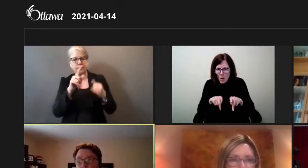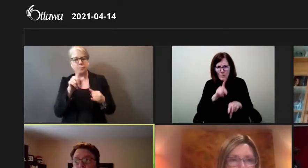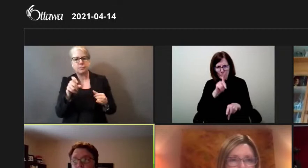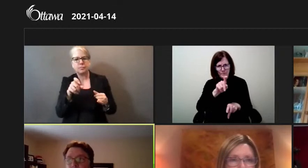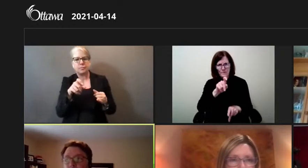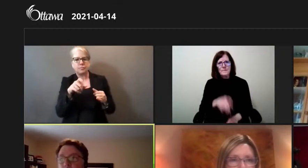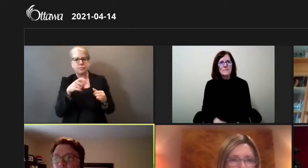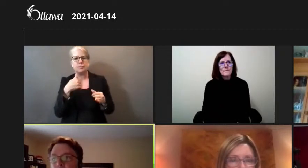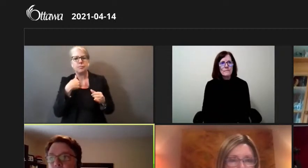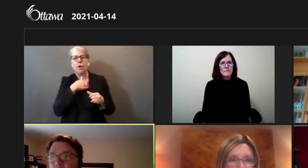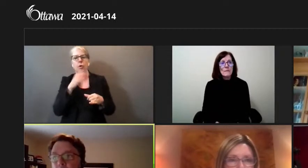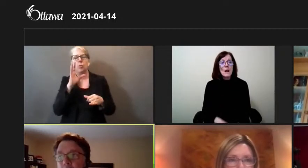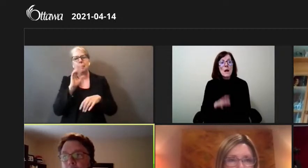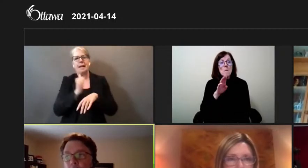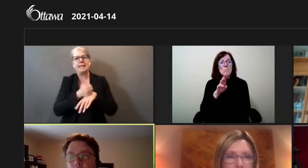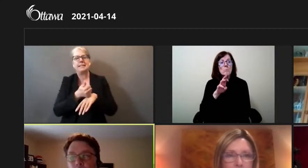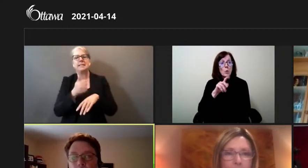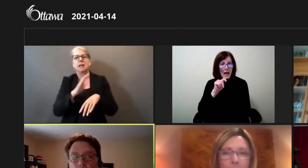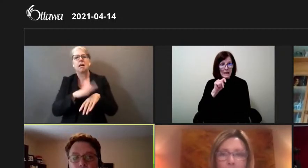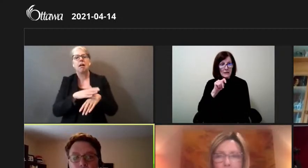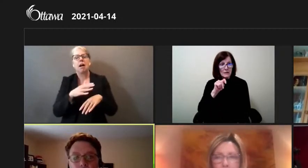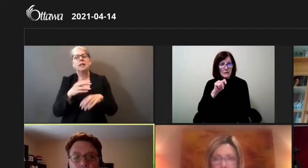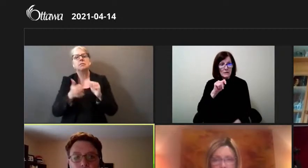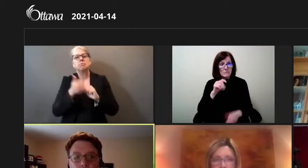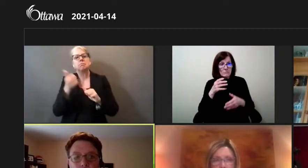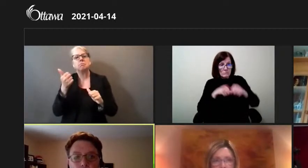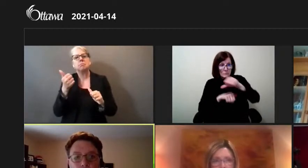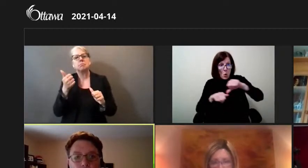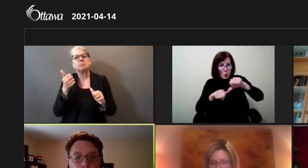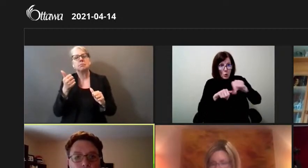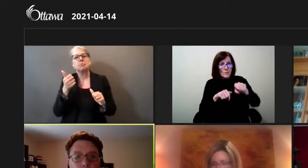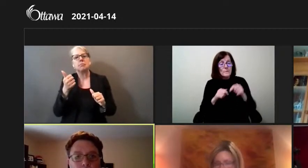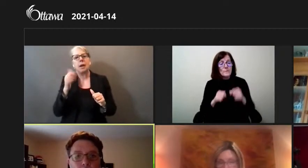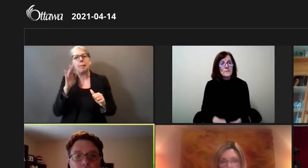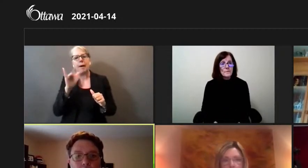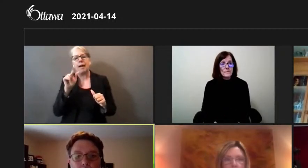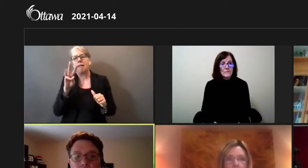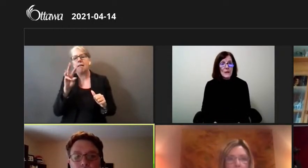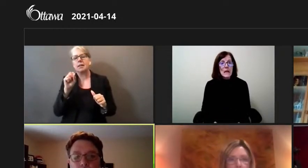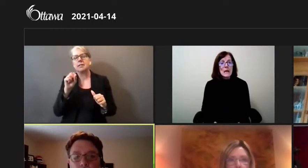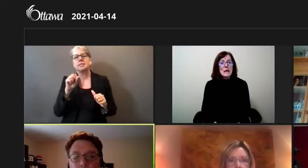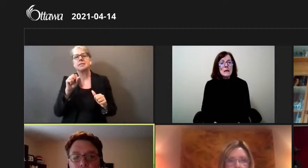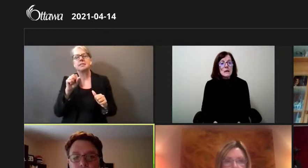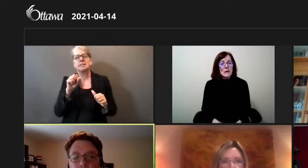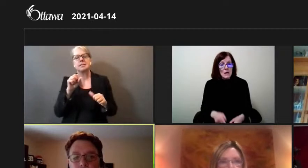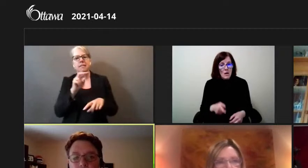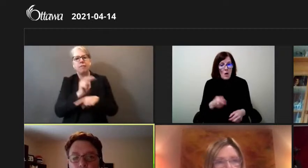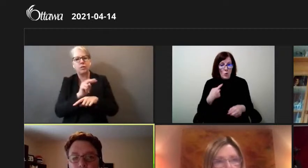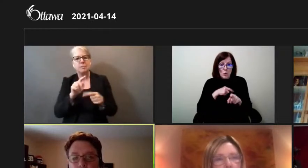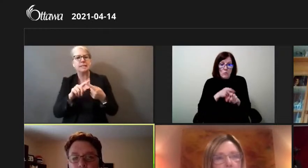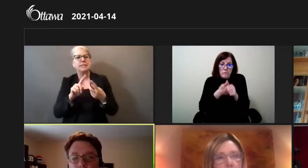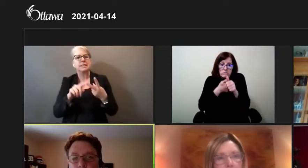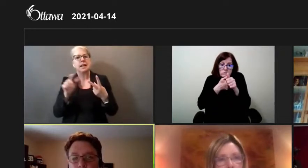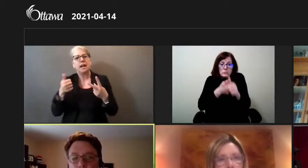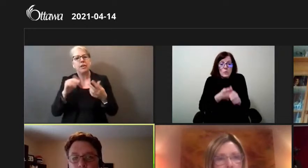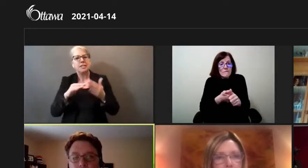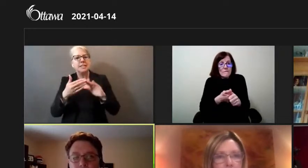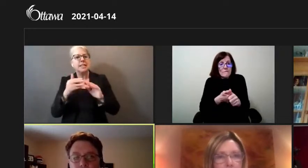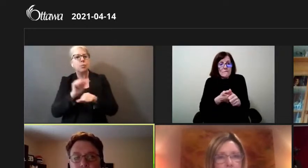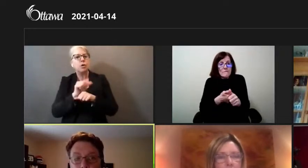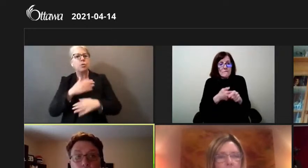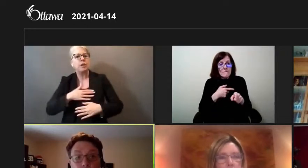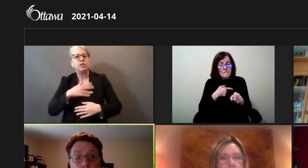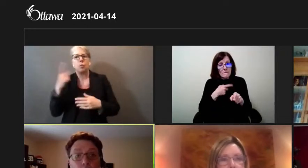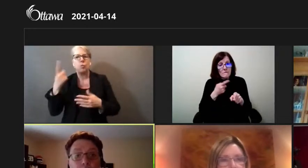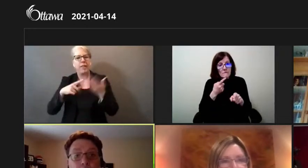going to base it on predominantly what, bylaw enforcement and other city workers and recreation and what they're